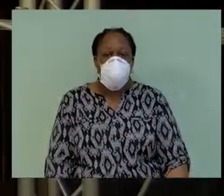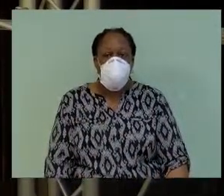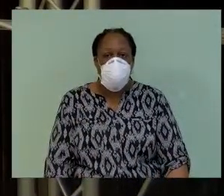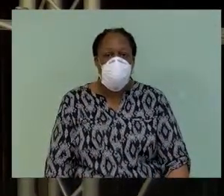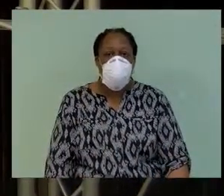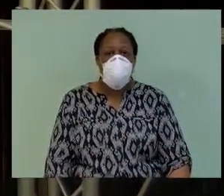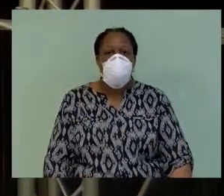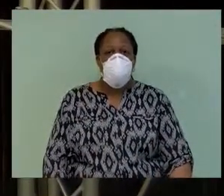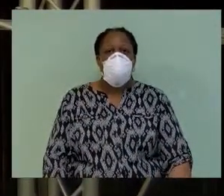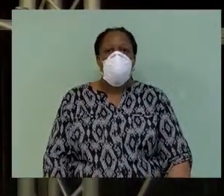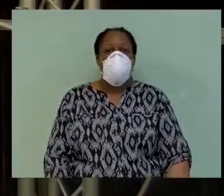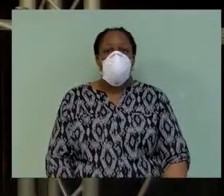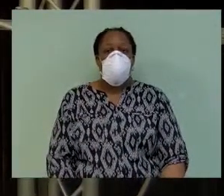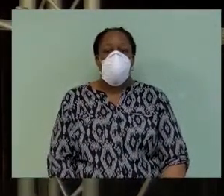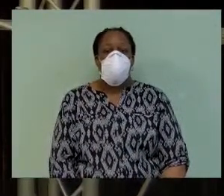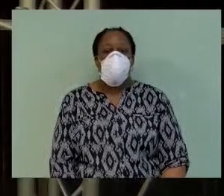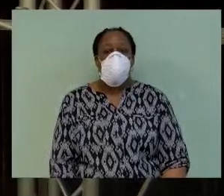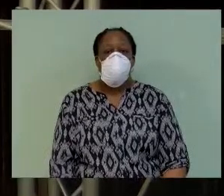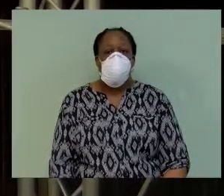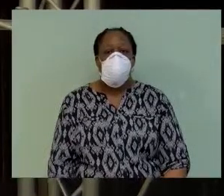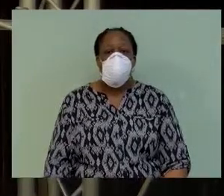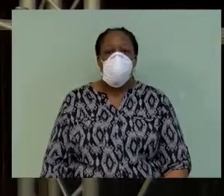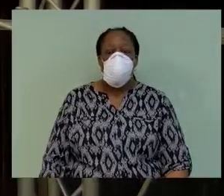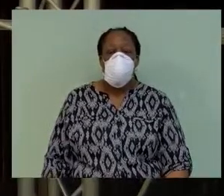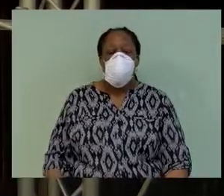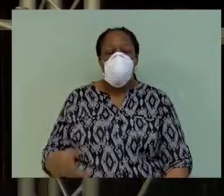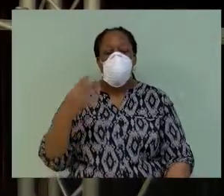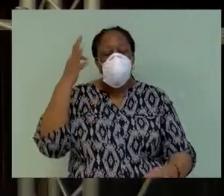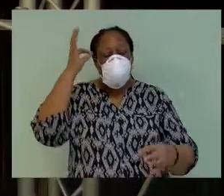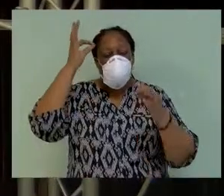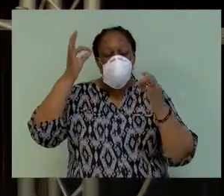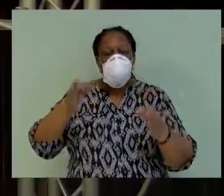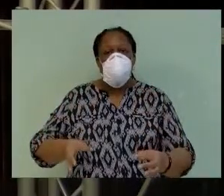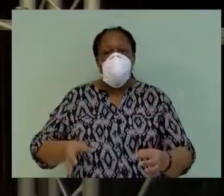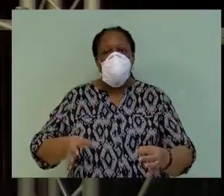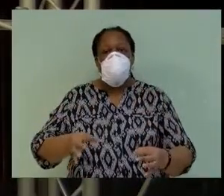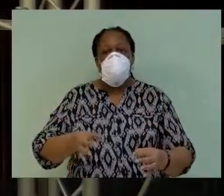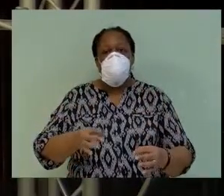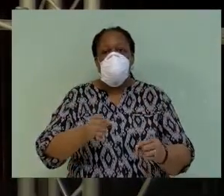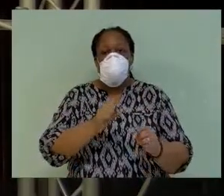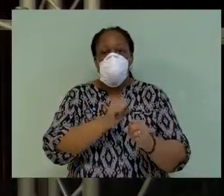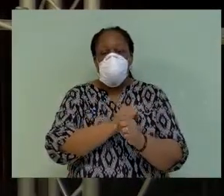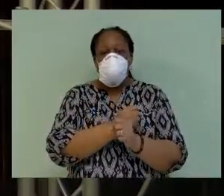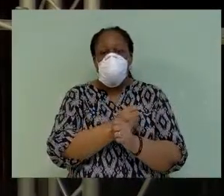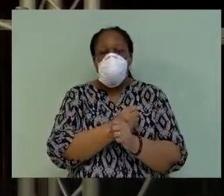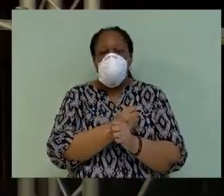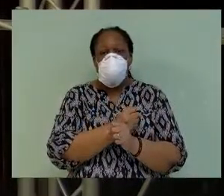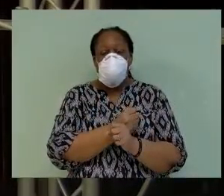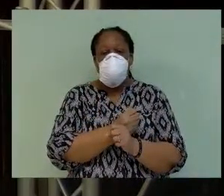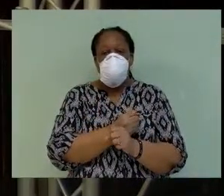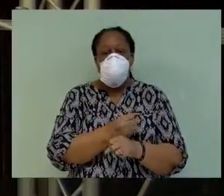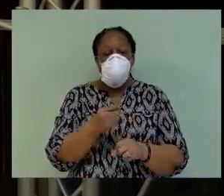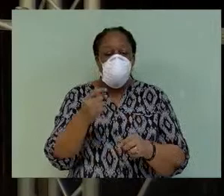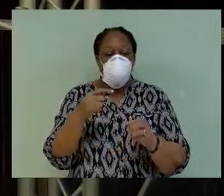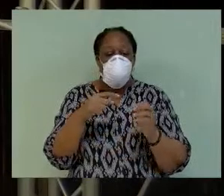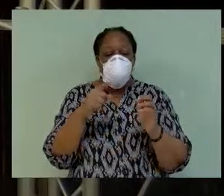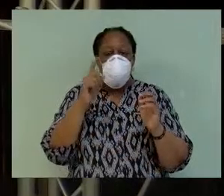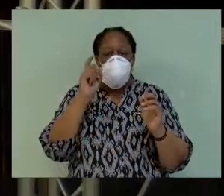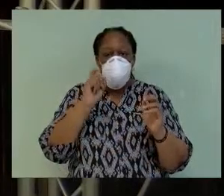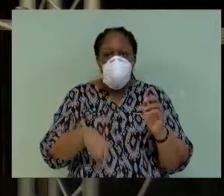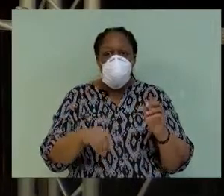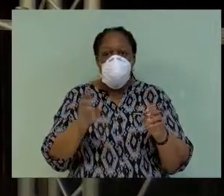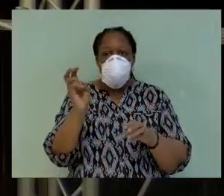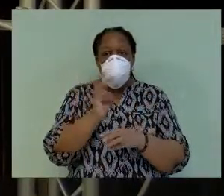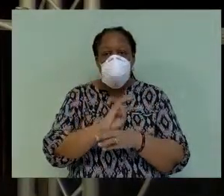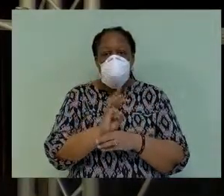The court security is to ensure the following. 1. Everyone who enters the court building must wear a